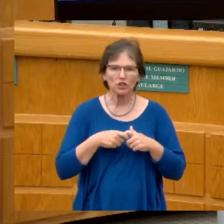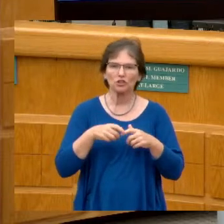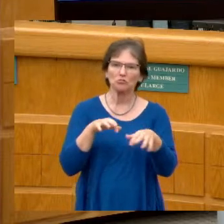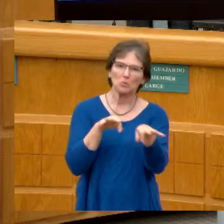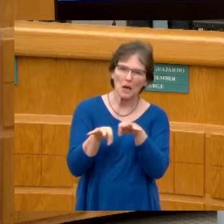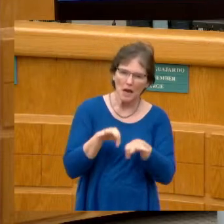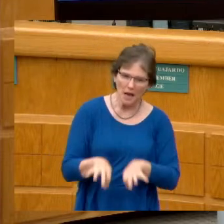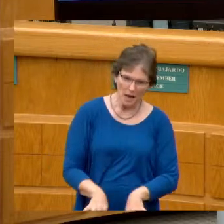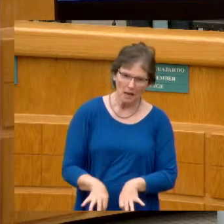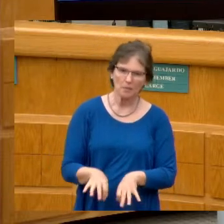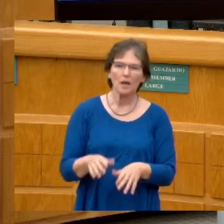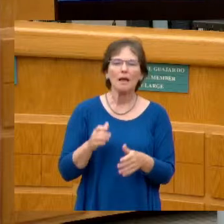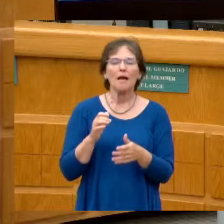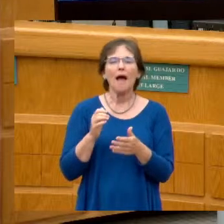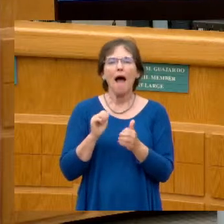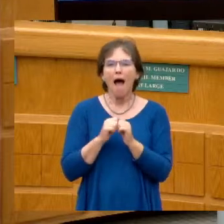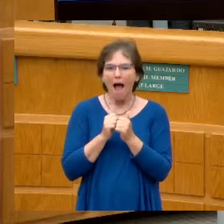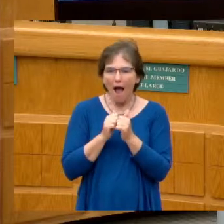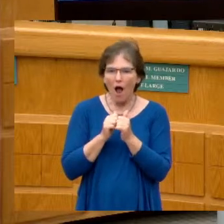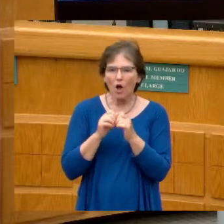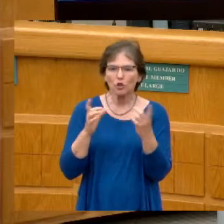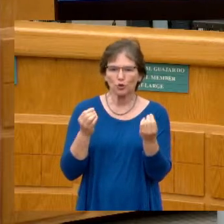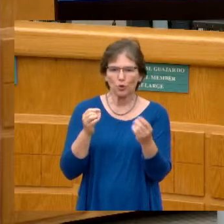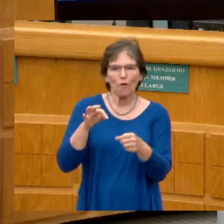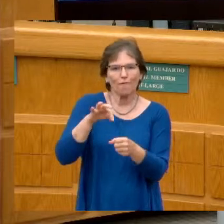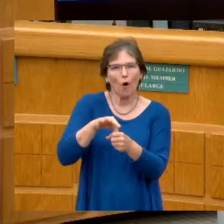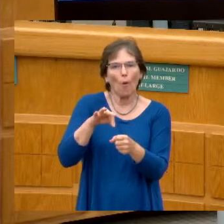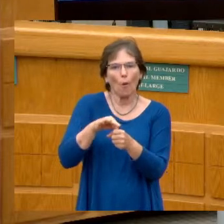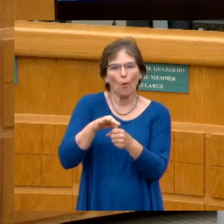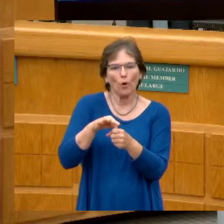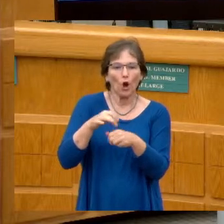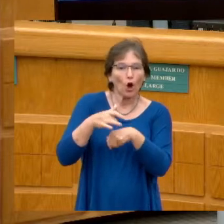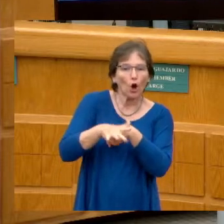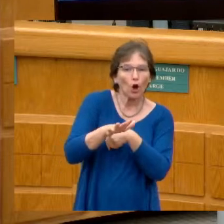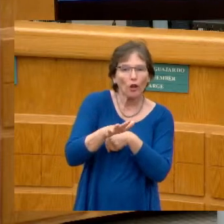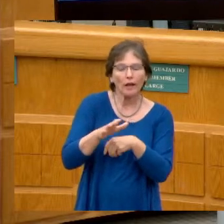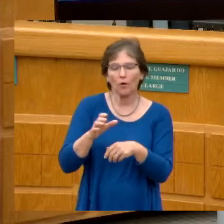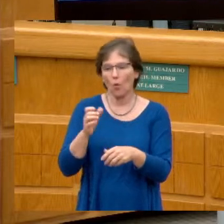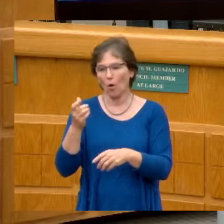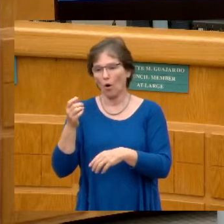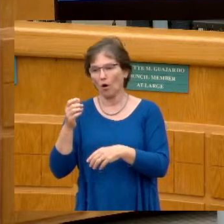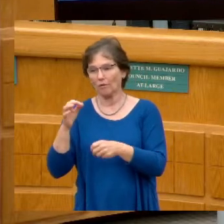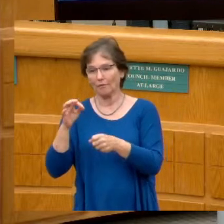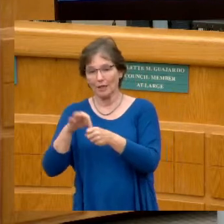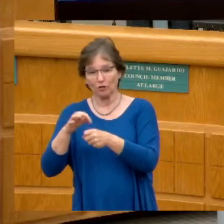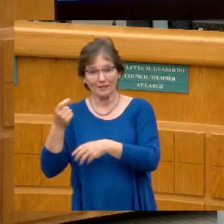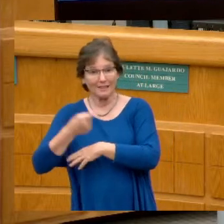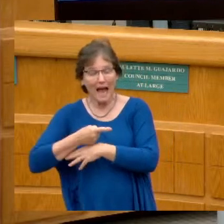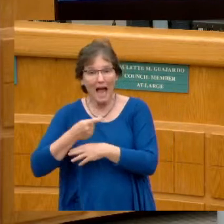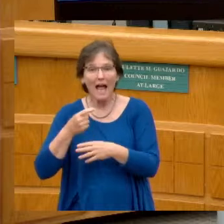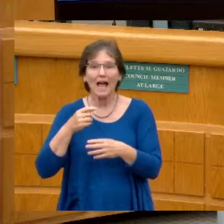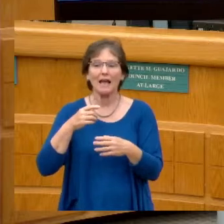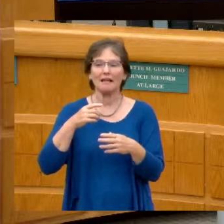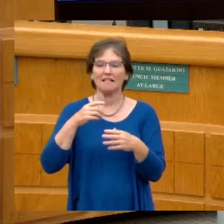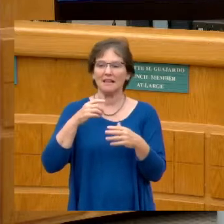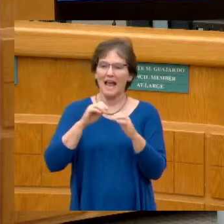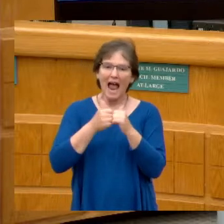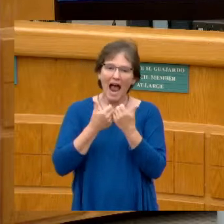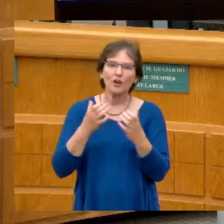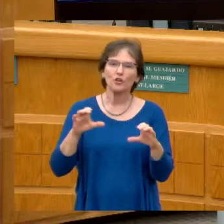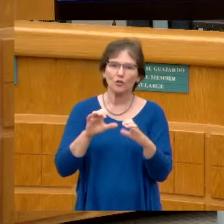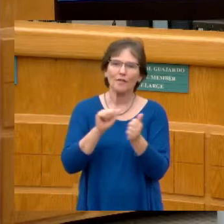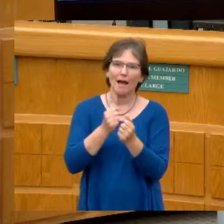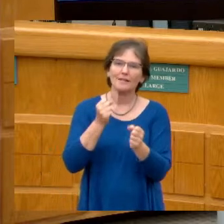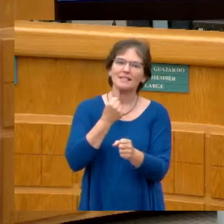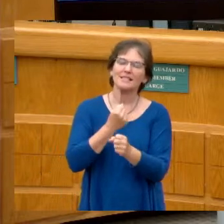public service announcements on local TV and radio stations and on billboards around our county. Vote Safe Nueces also